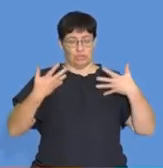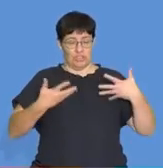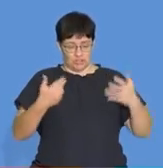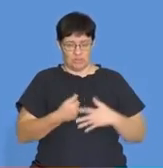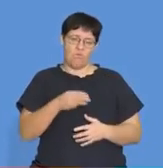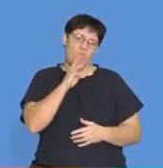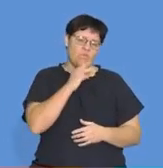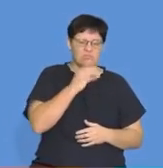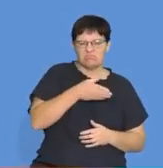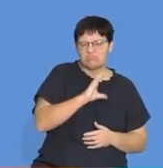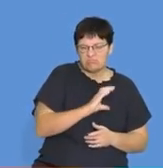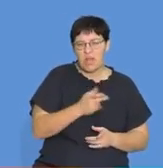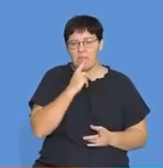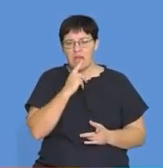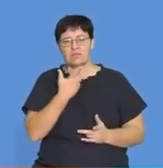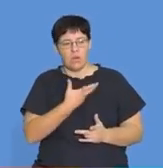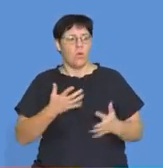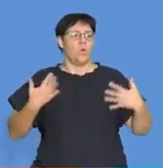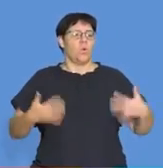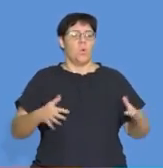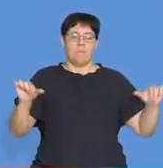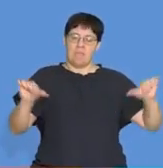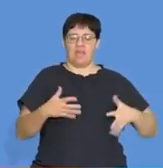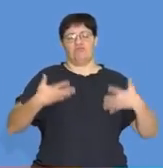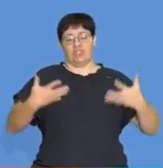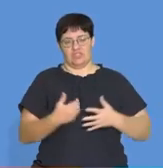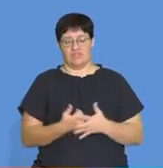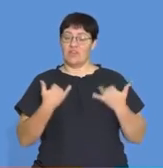drink some water, make sure that you come back refreshed. But for